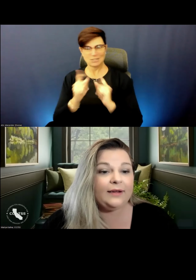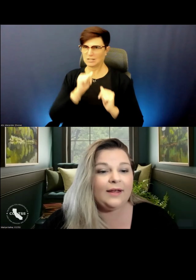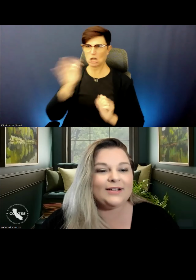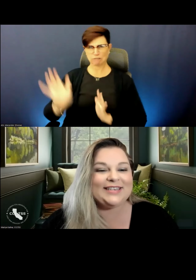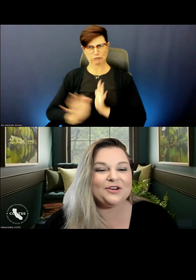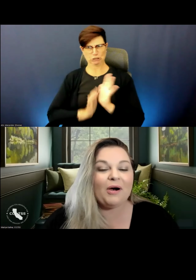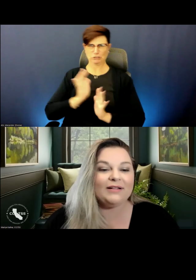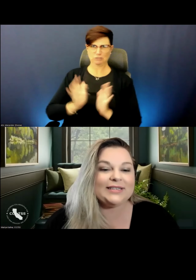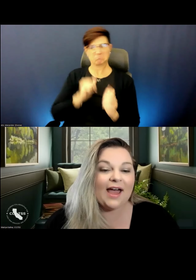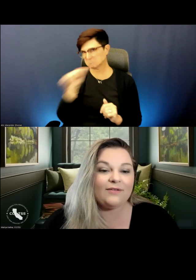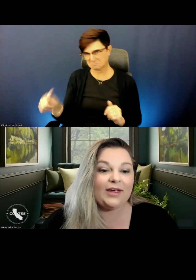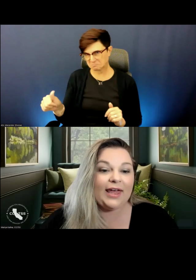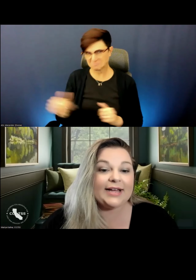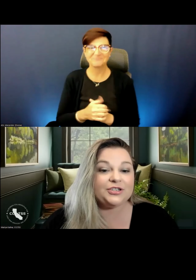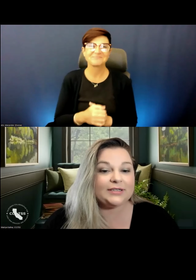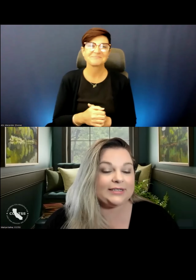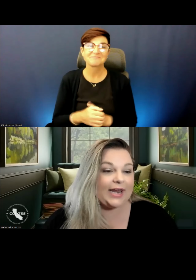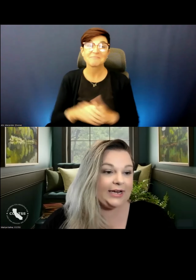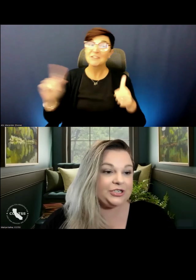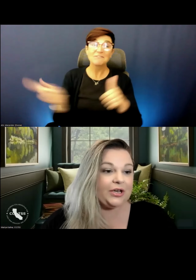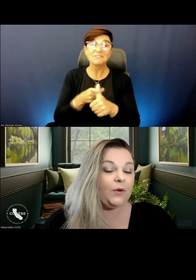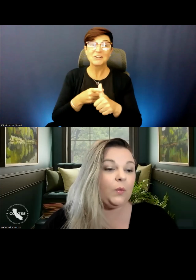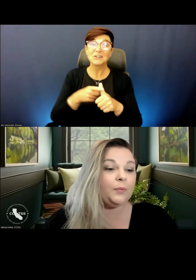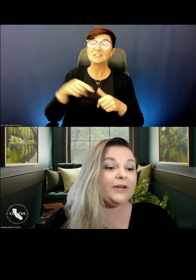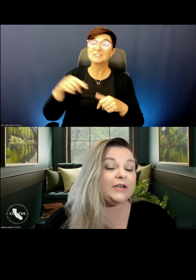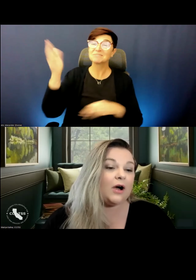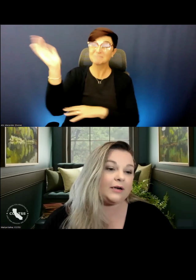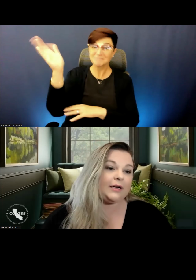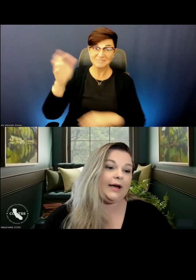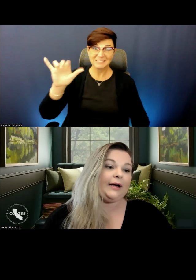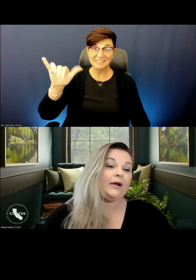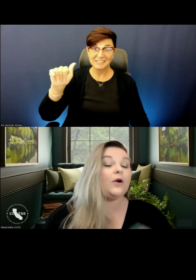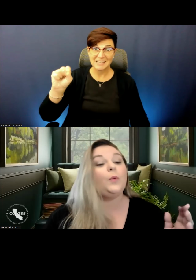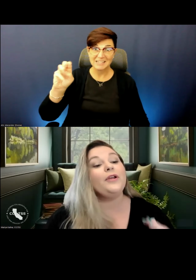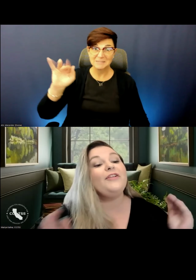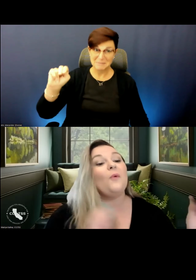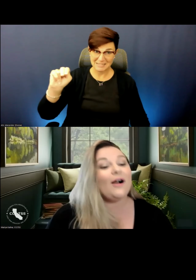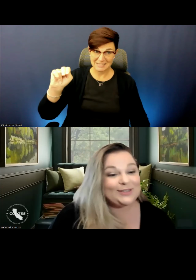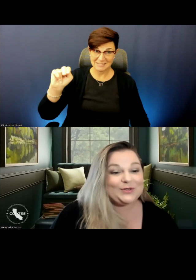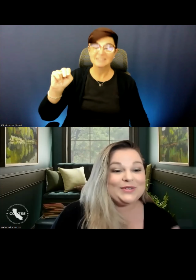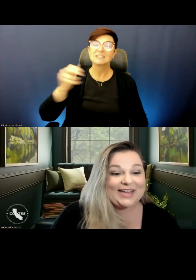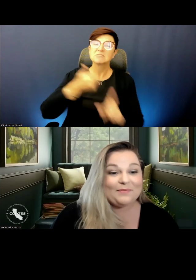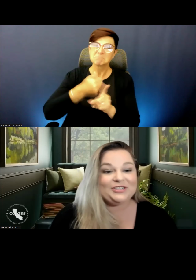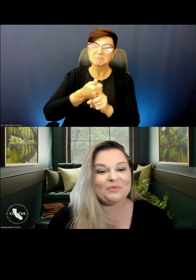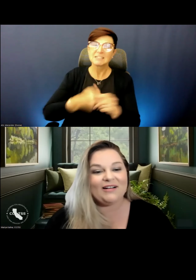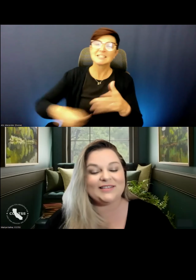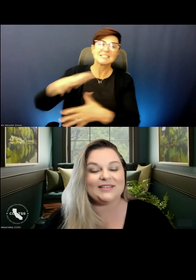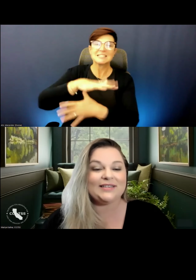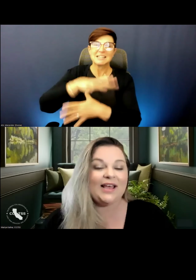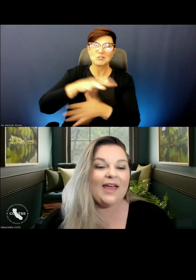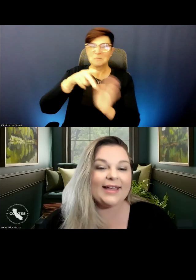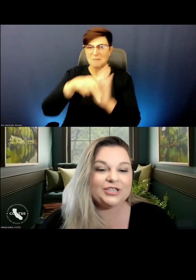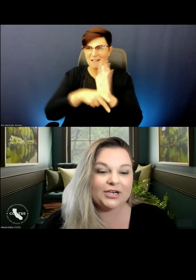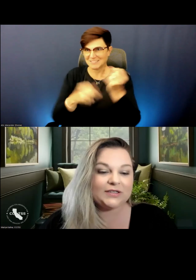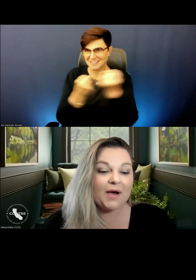Yasmin, Senior Policy Advocate at Justice and Aging, who will briefly walk us through the state budget